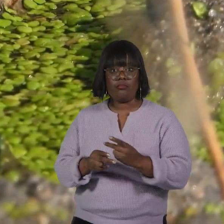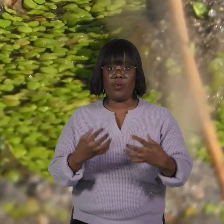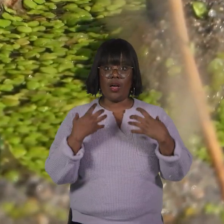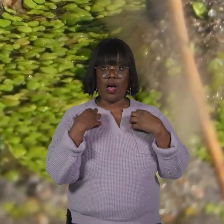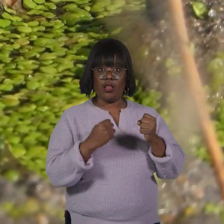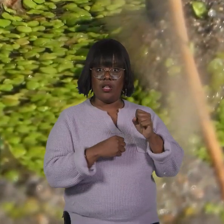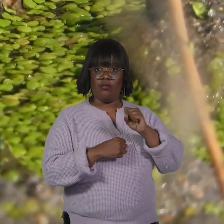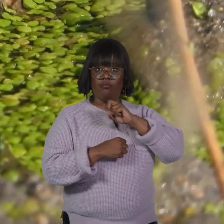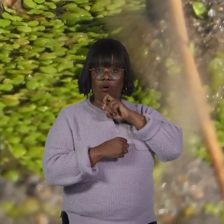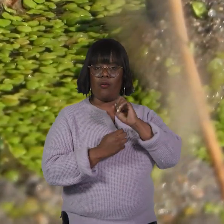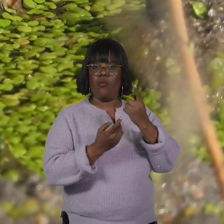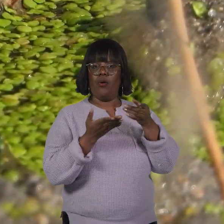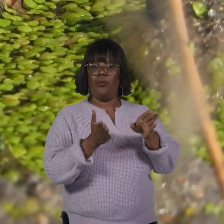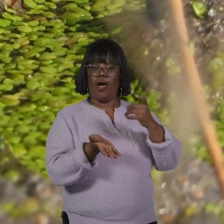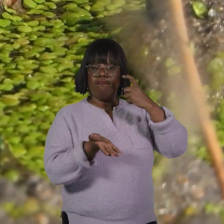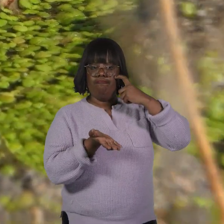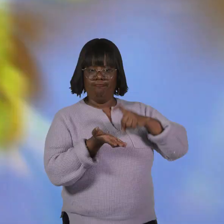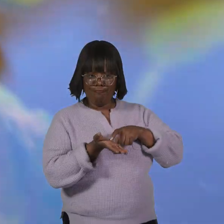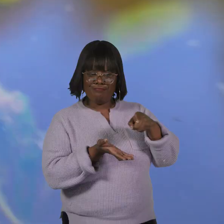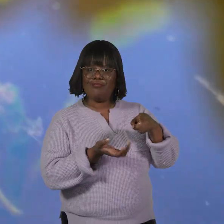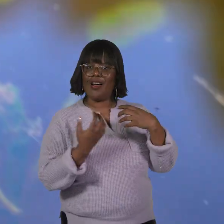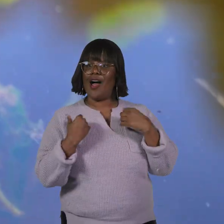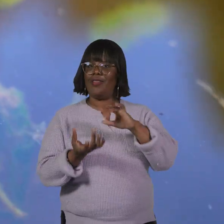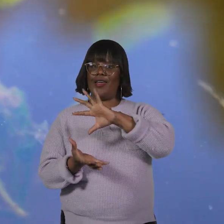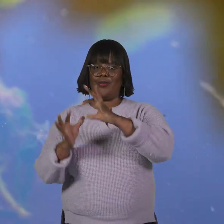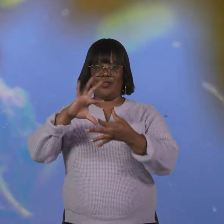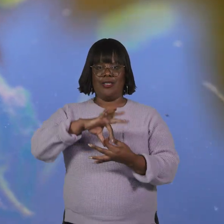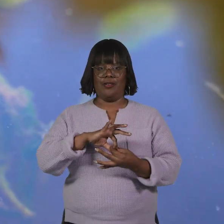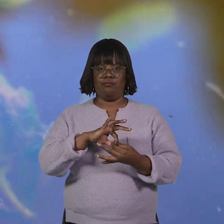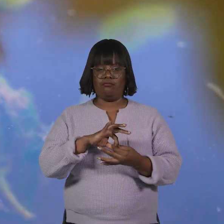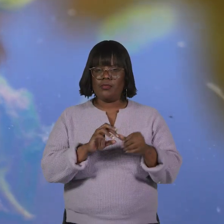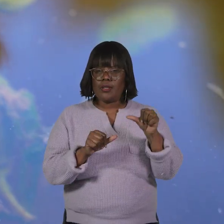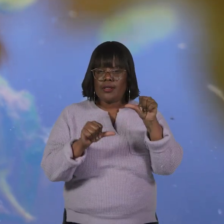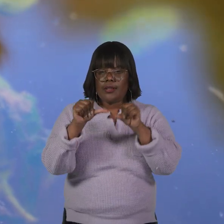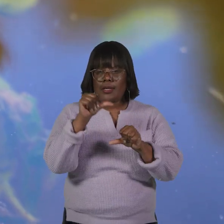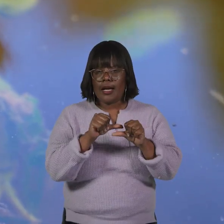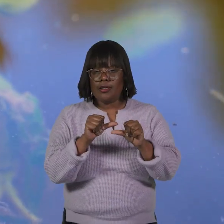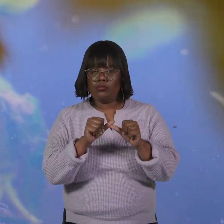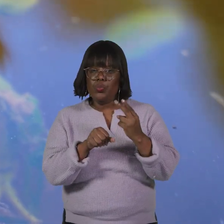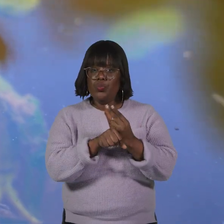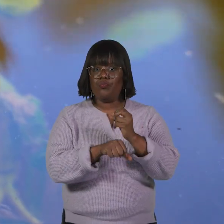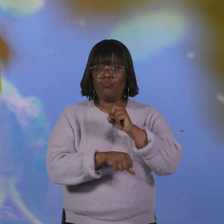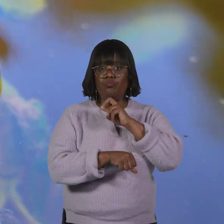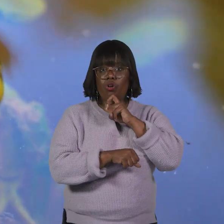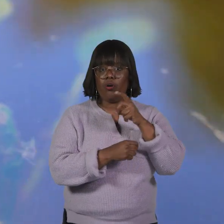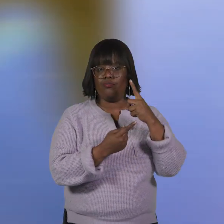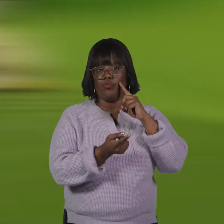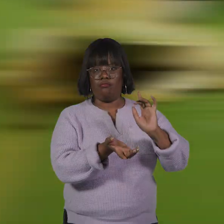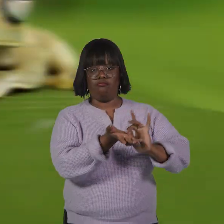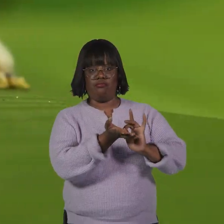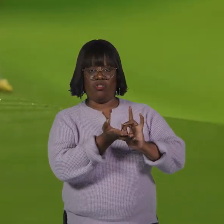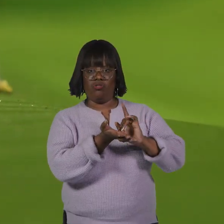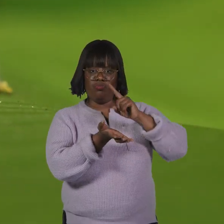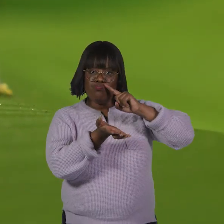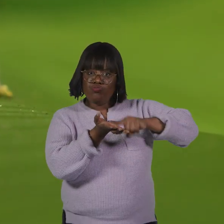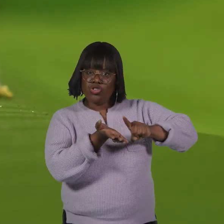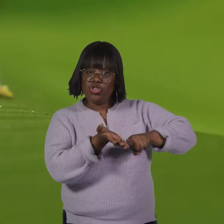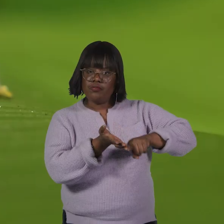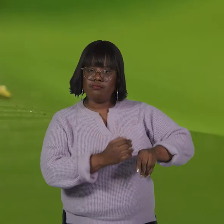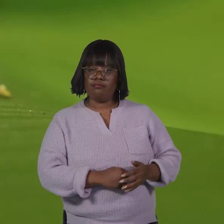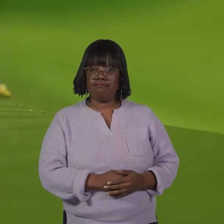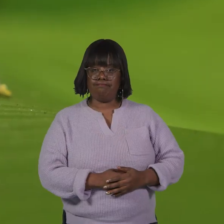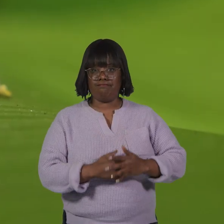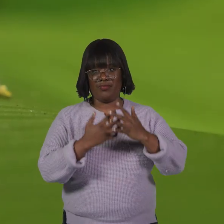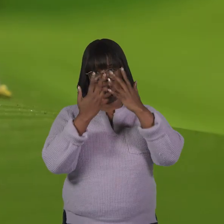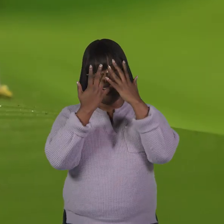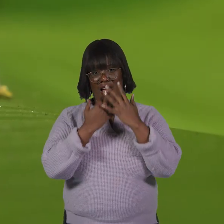indicator of a healthy bio-system. Scientists also use frogs in medical research. Unfortunately,